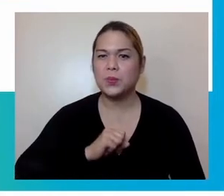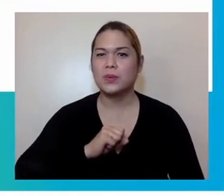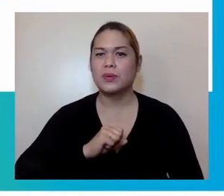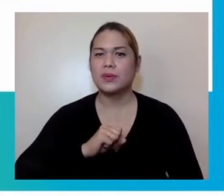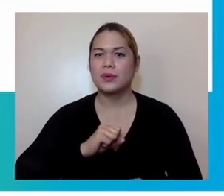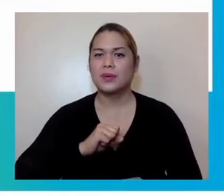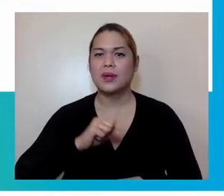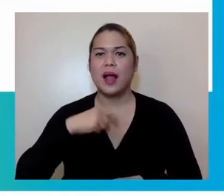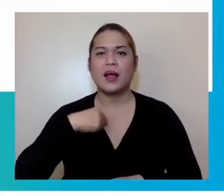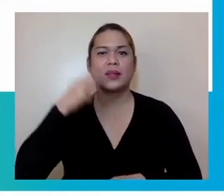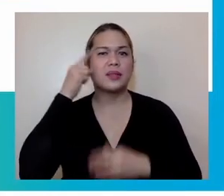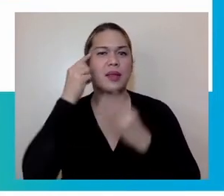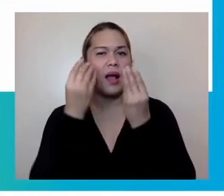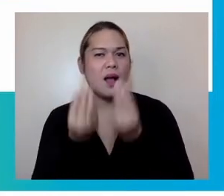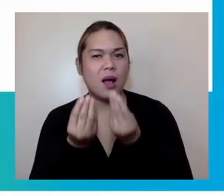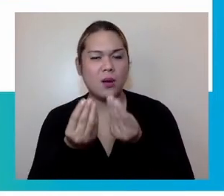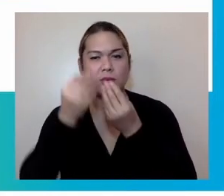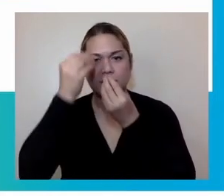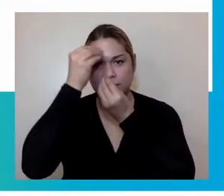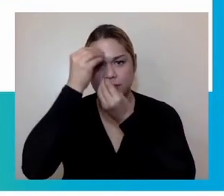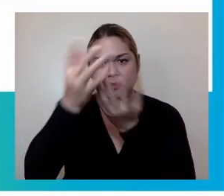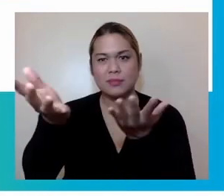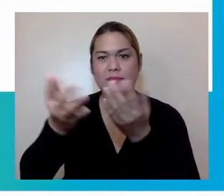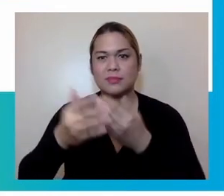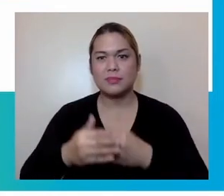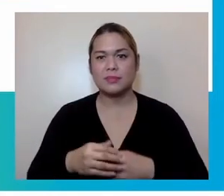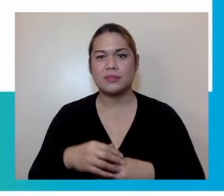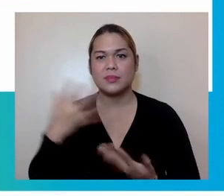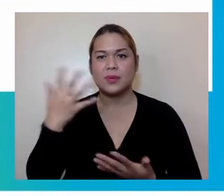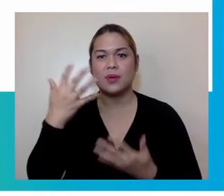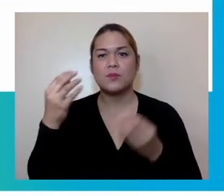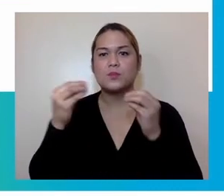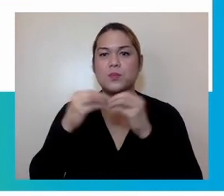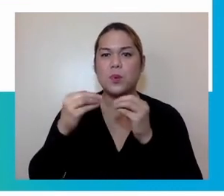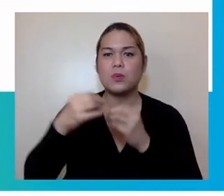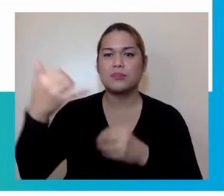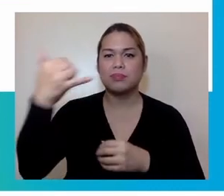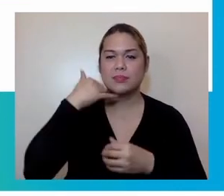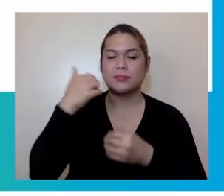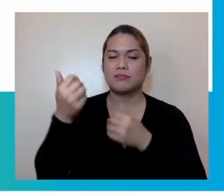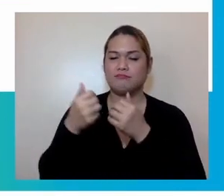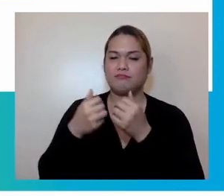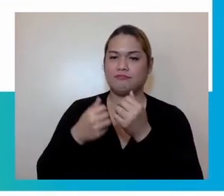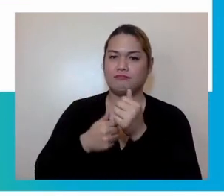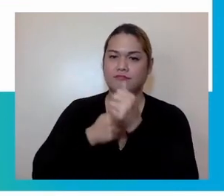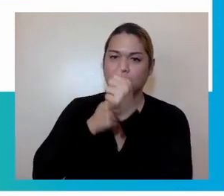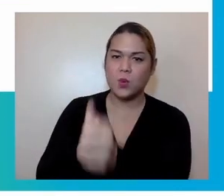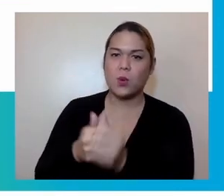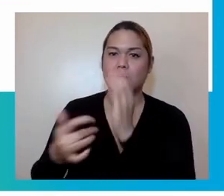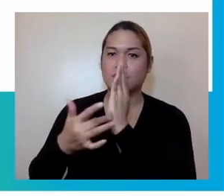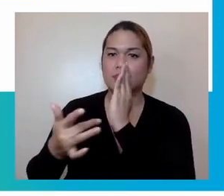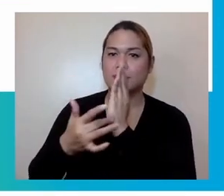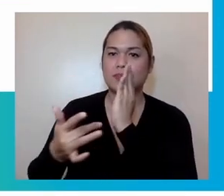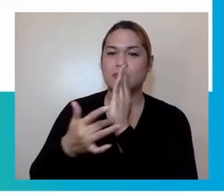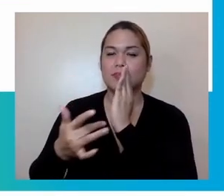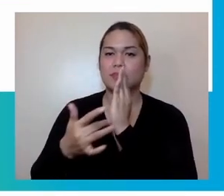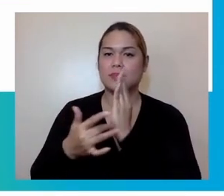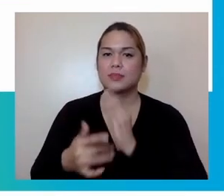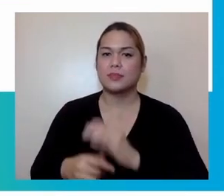systemic. Because our colleague really made a convincing case on